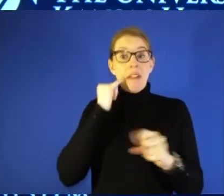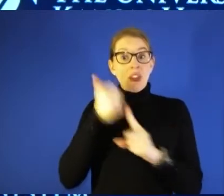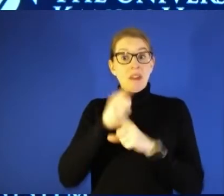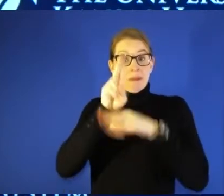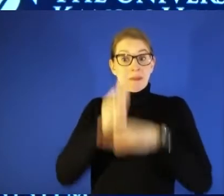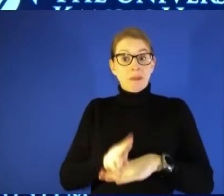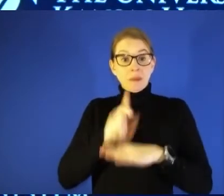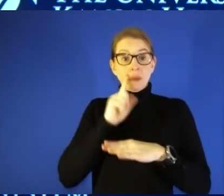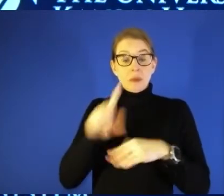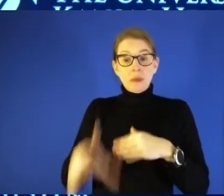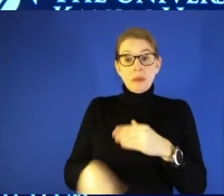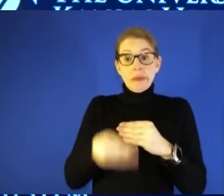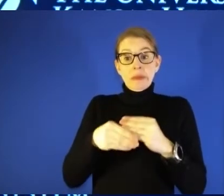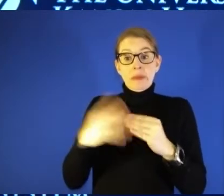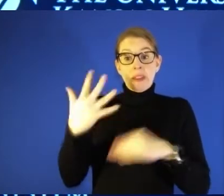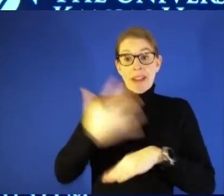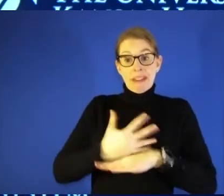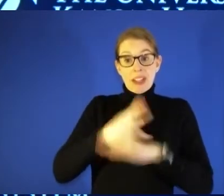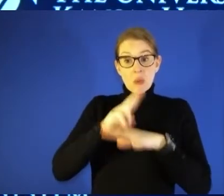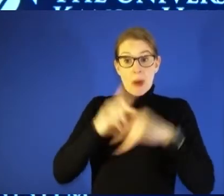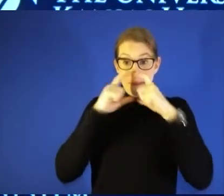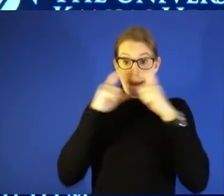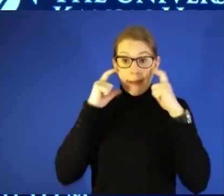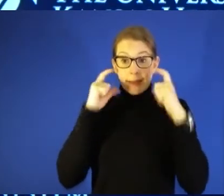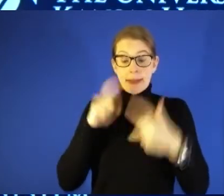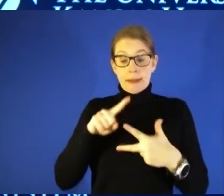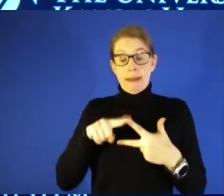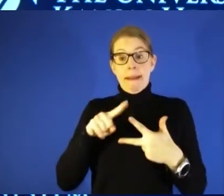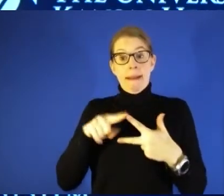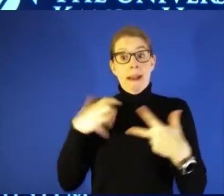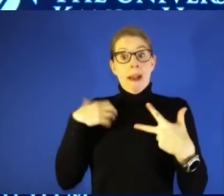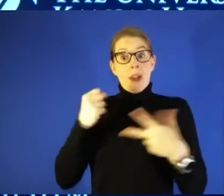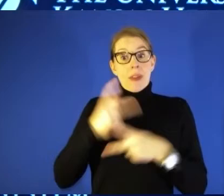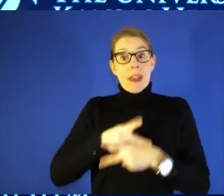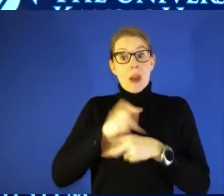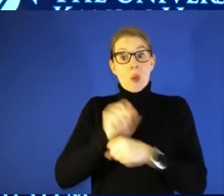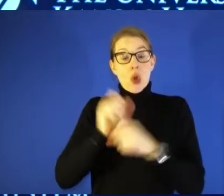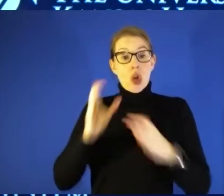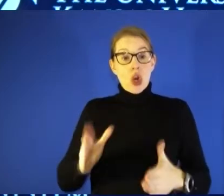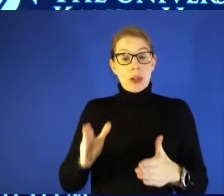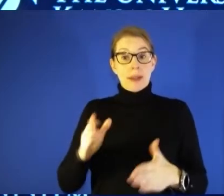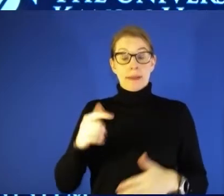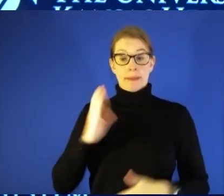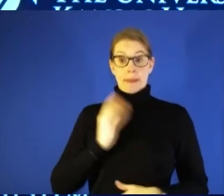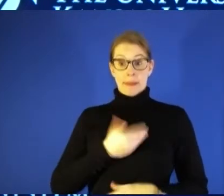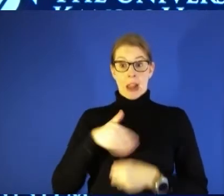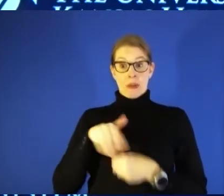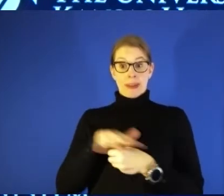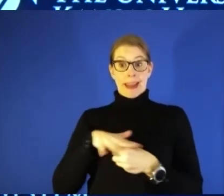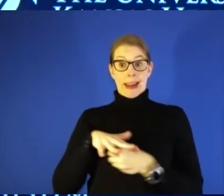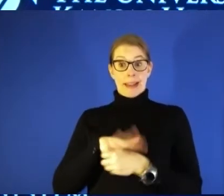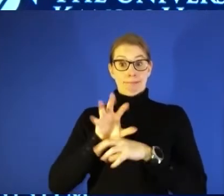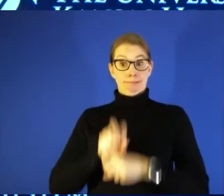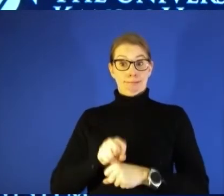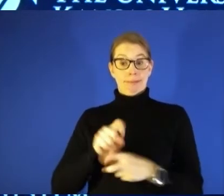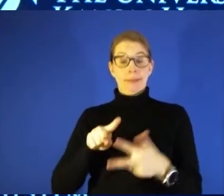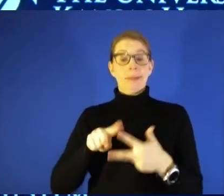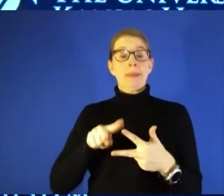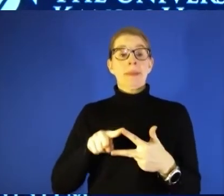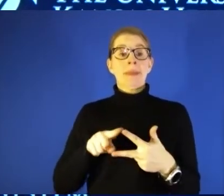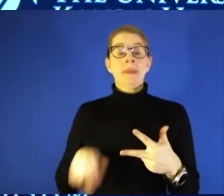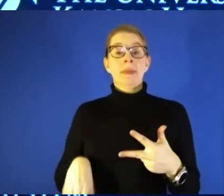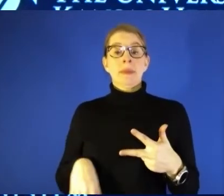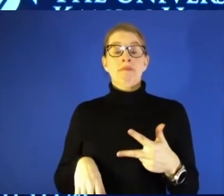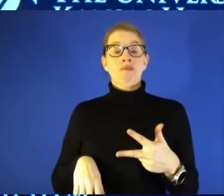additional 5 days. As it relates to the healthcare workers, which is kind of the setting that we're used to, you maintain